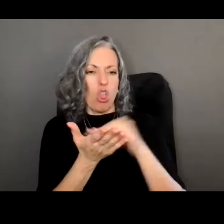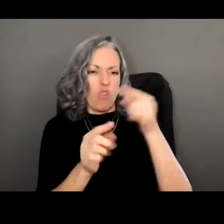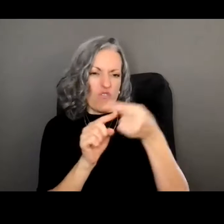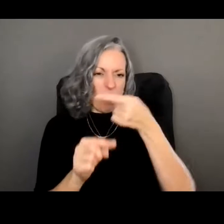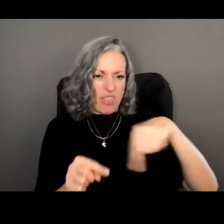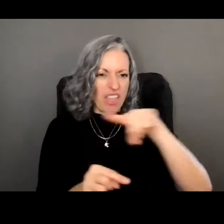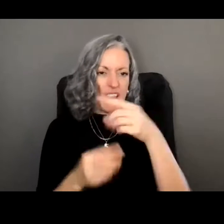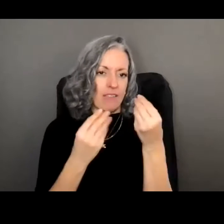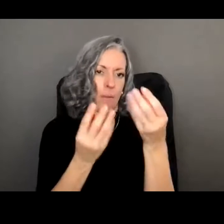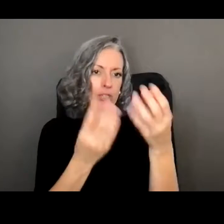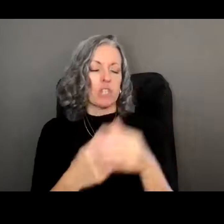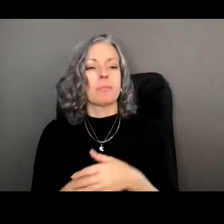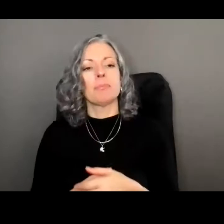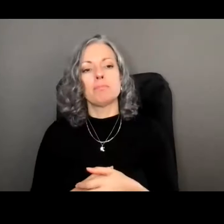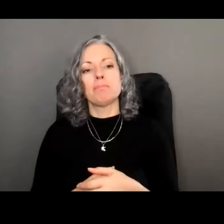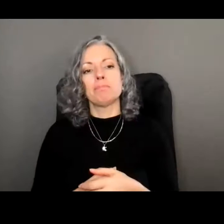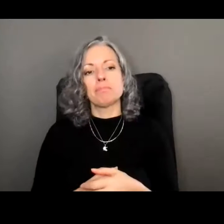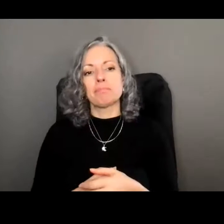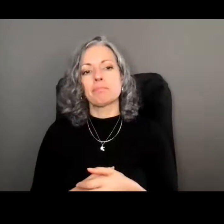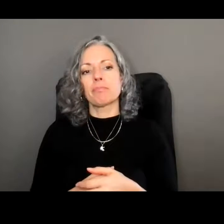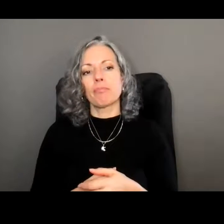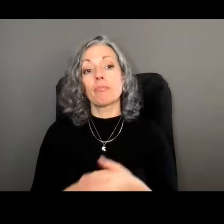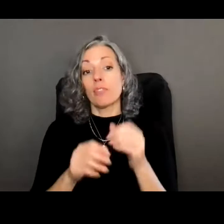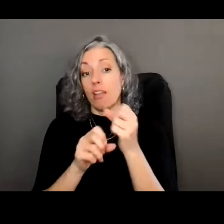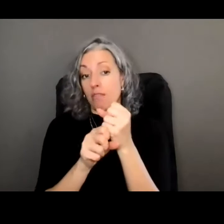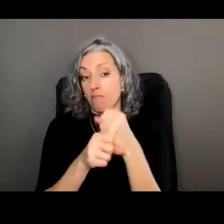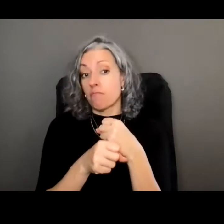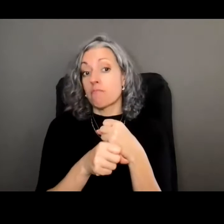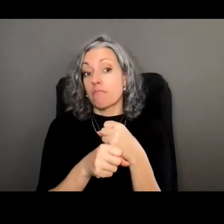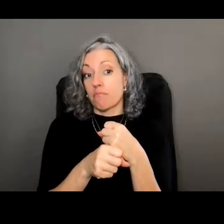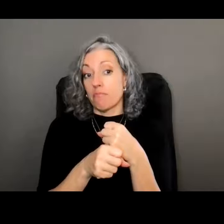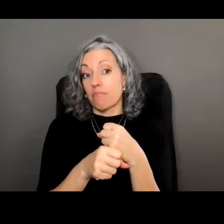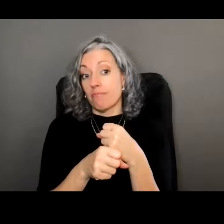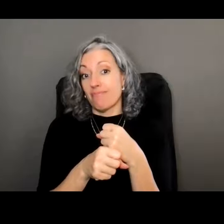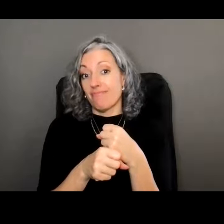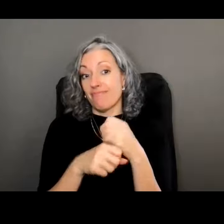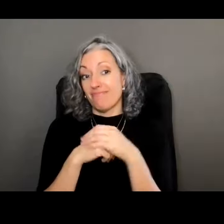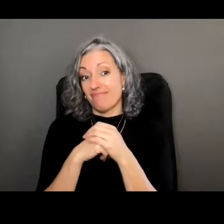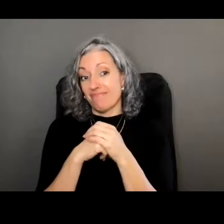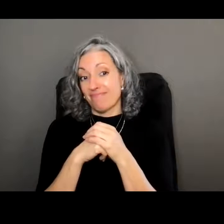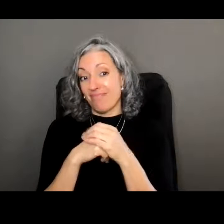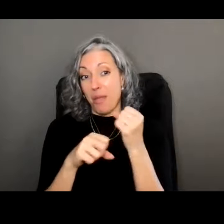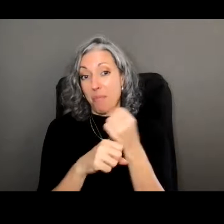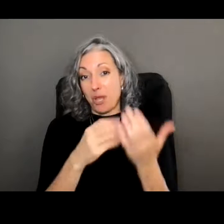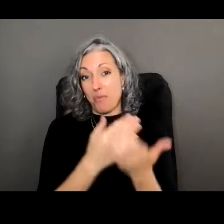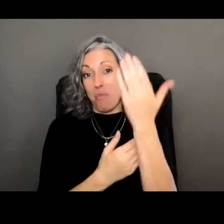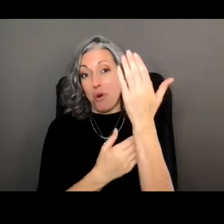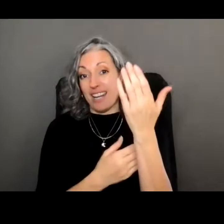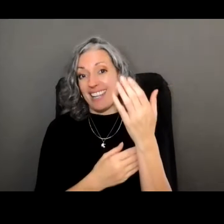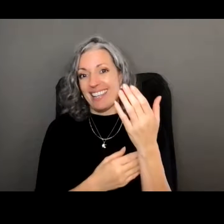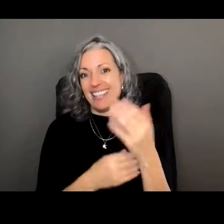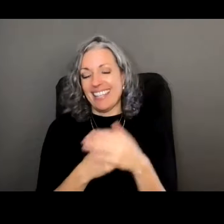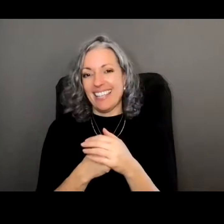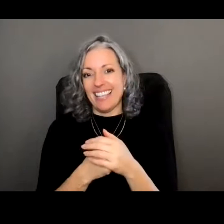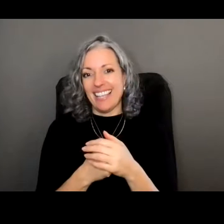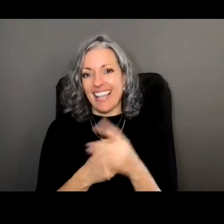this information, and make breakfast. I just learned that this morning, that you call it breakfast. I